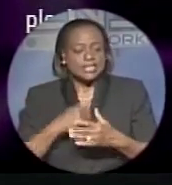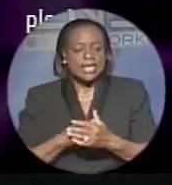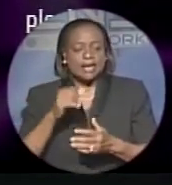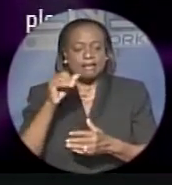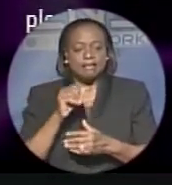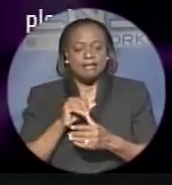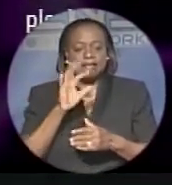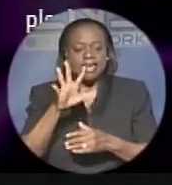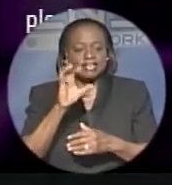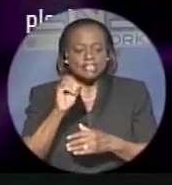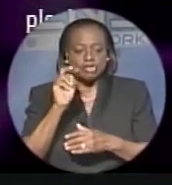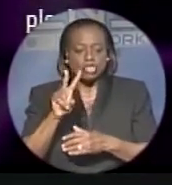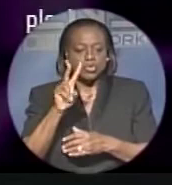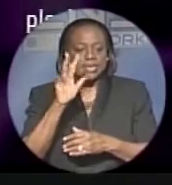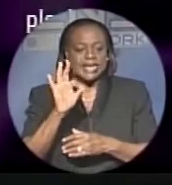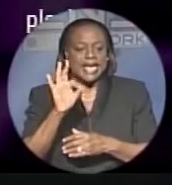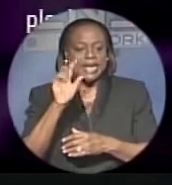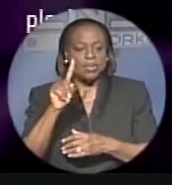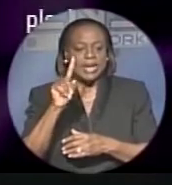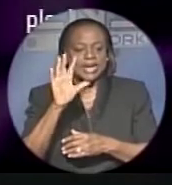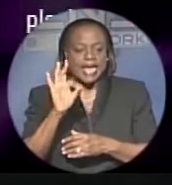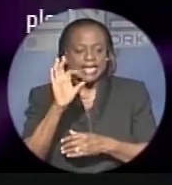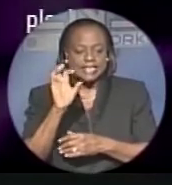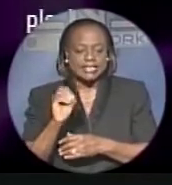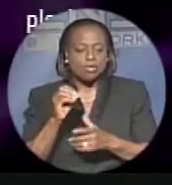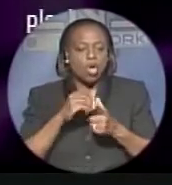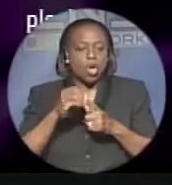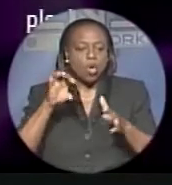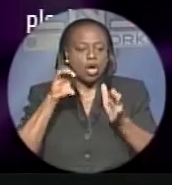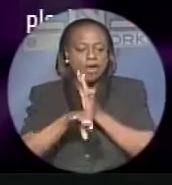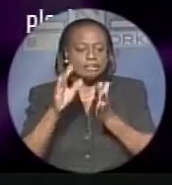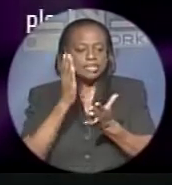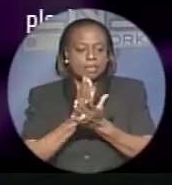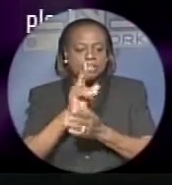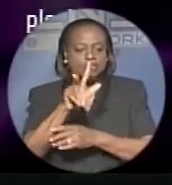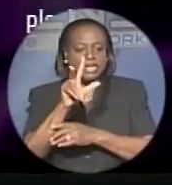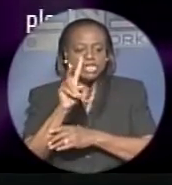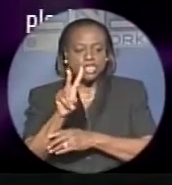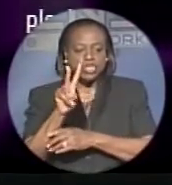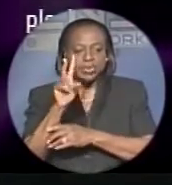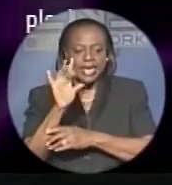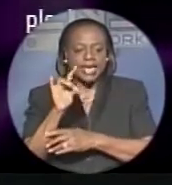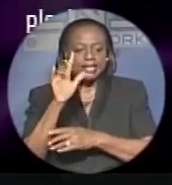502-9991, 502-9910, or Crime Stoppers at 328-TIPS.